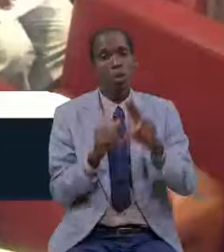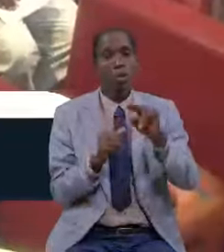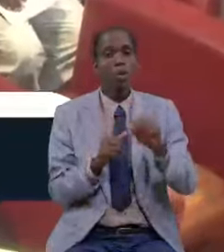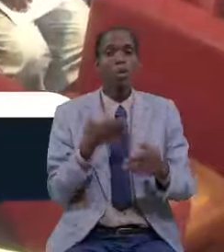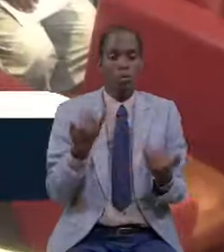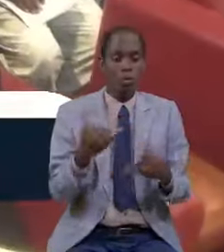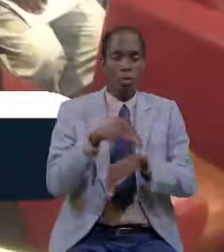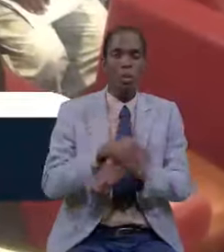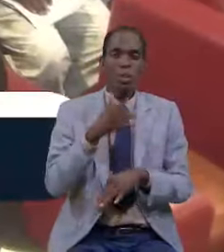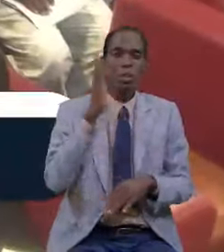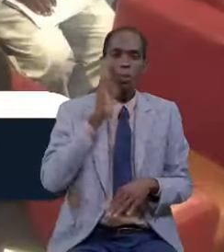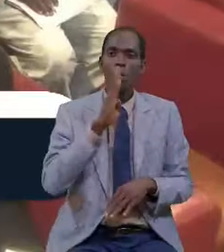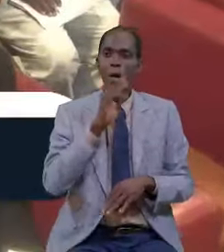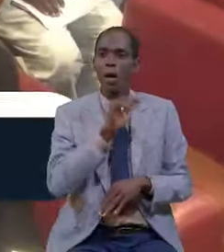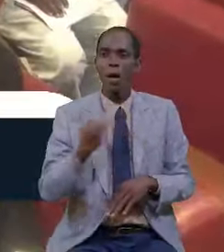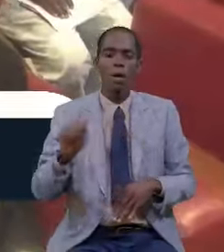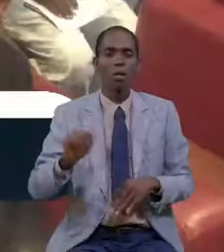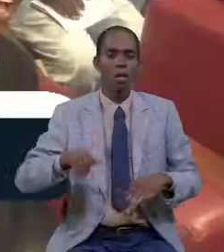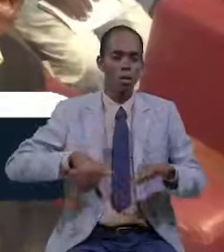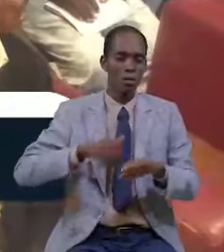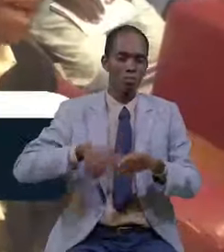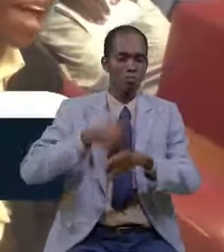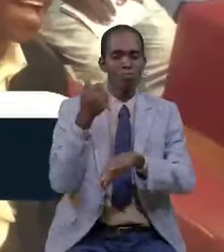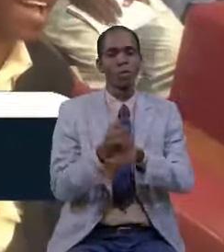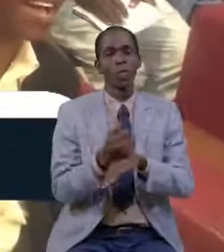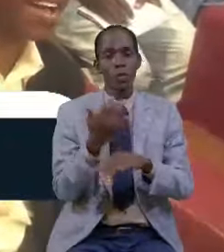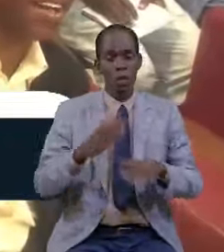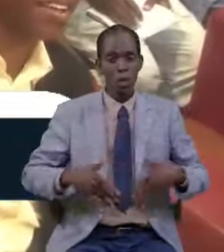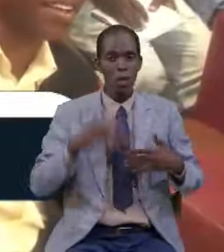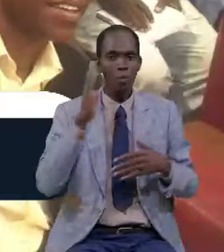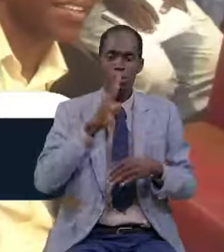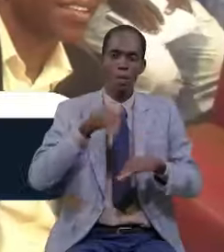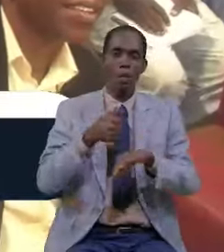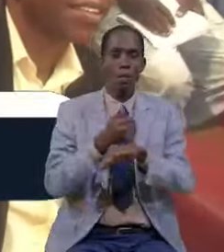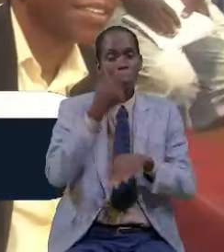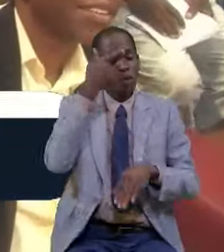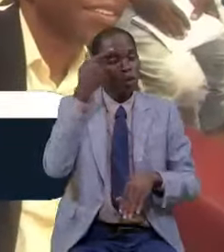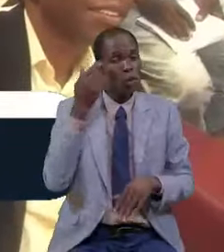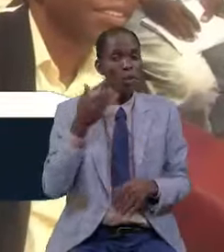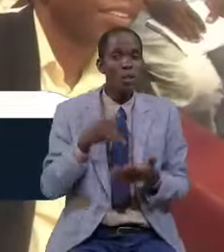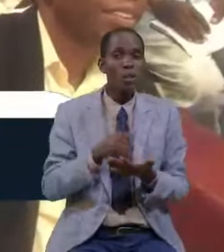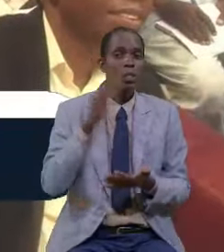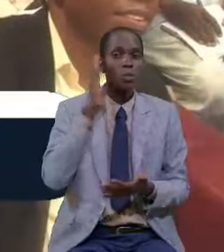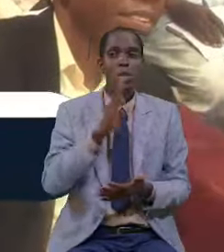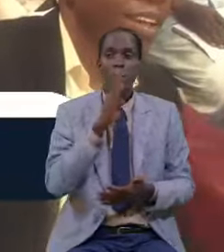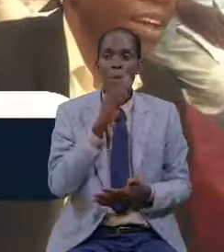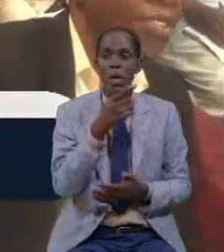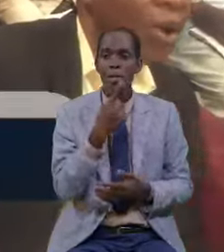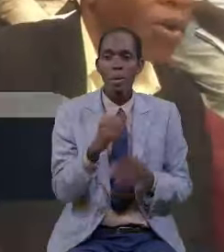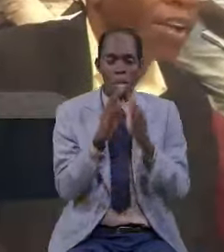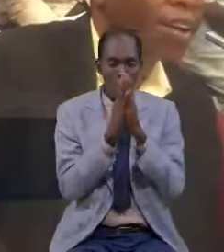confirmation. Your life, a confirmation. Because it's going to be the prayer with,